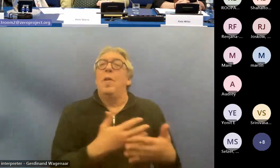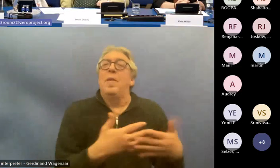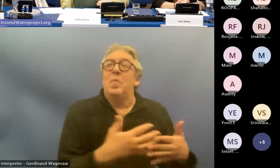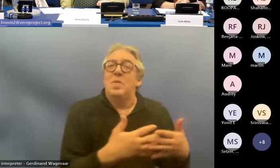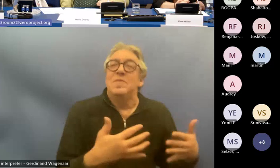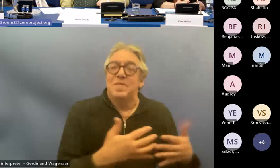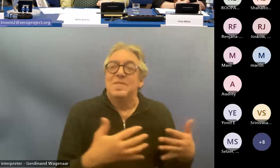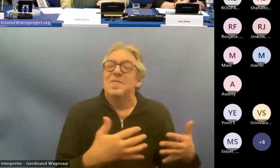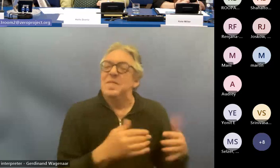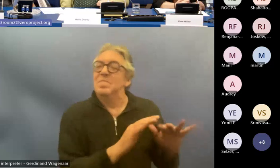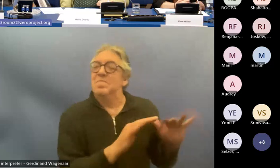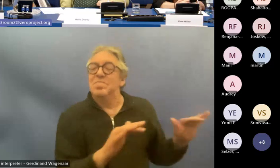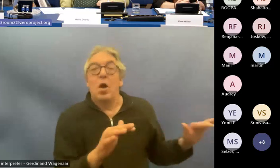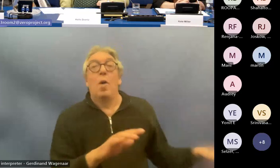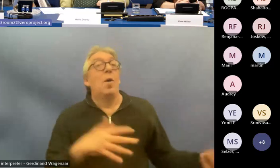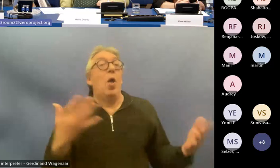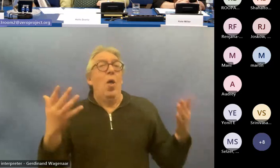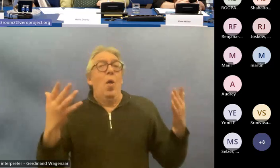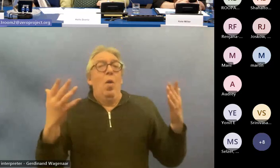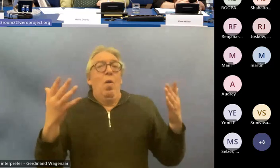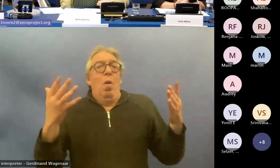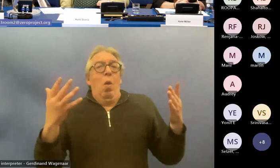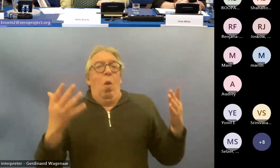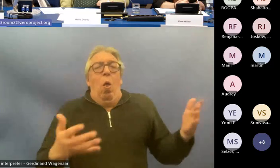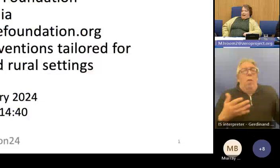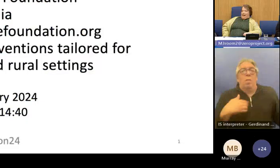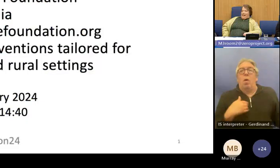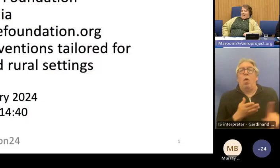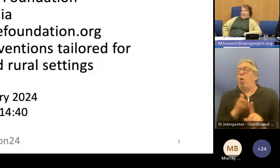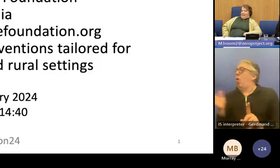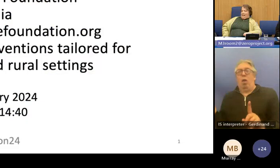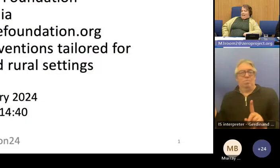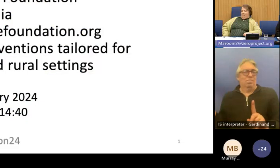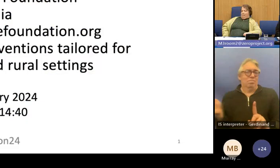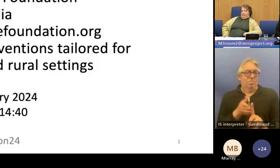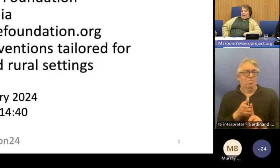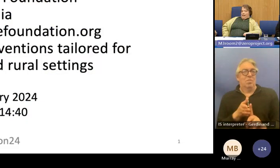with no further ado, Dayana, it's now your turn, and